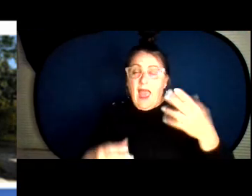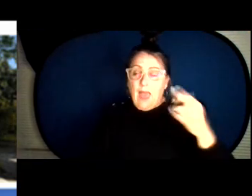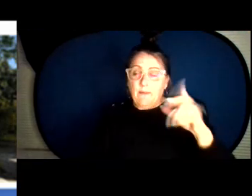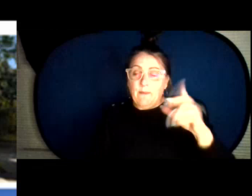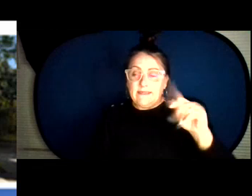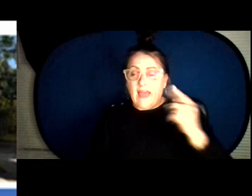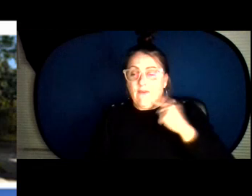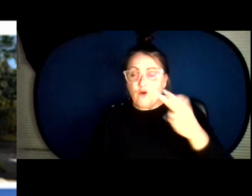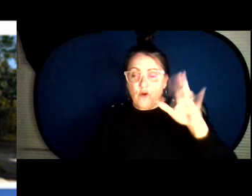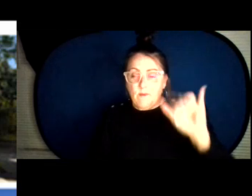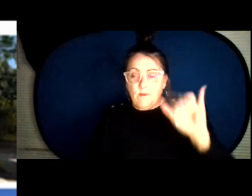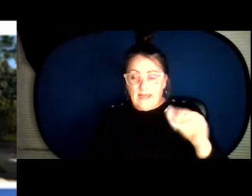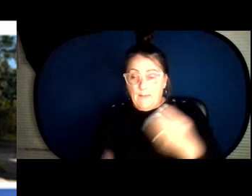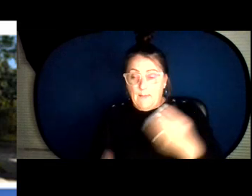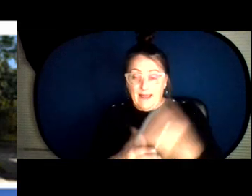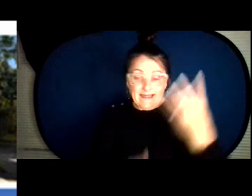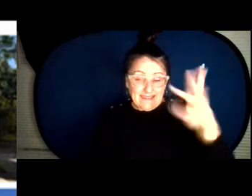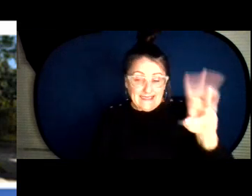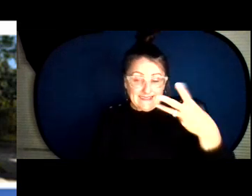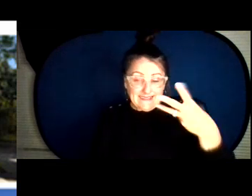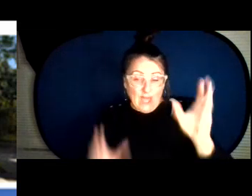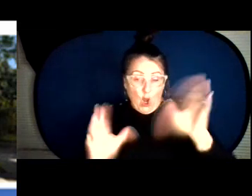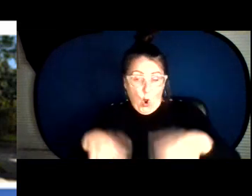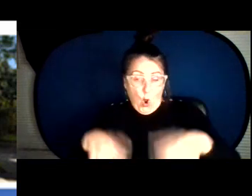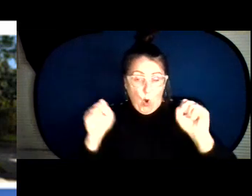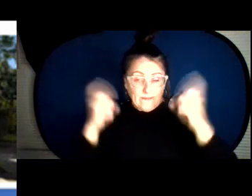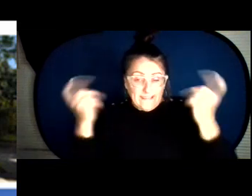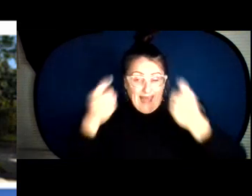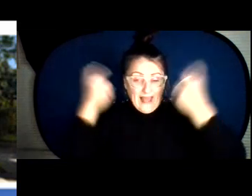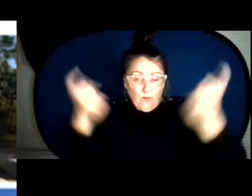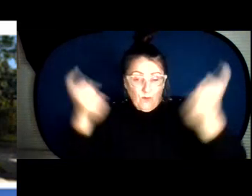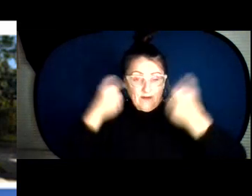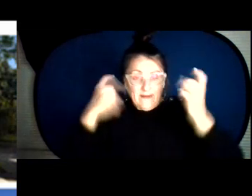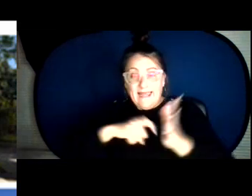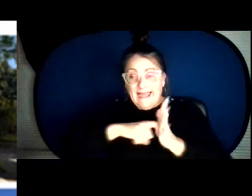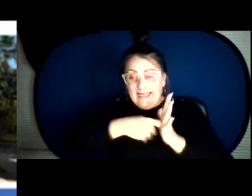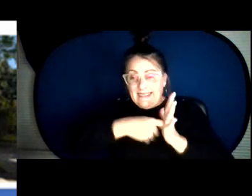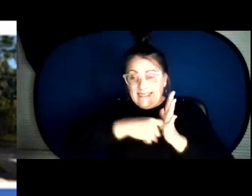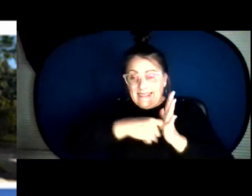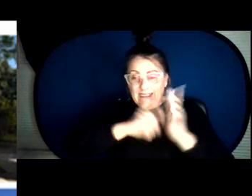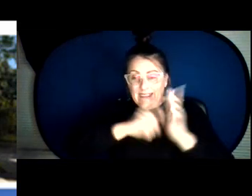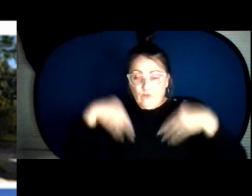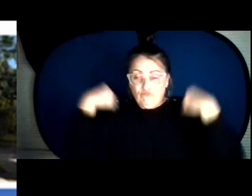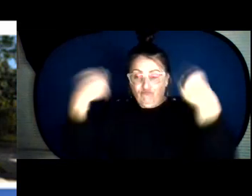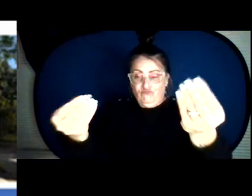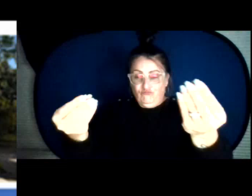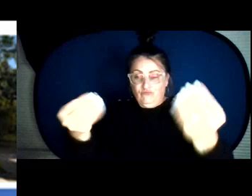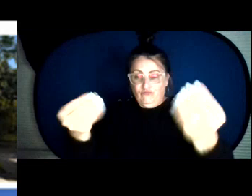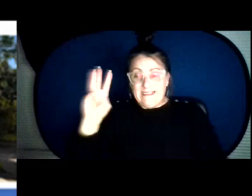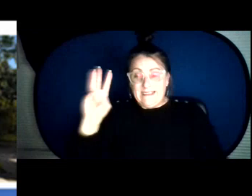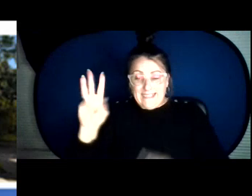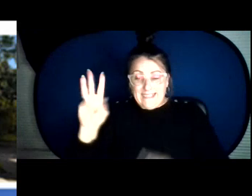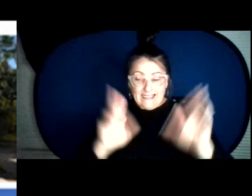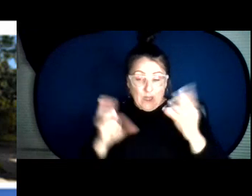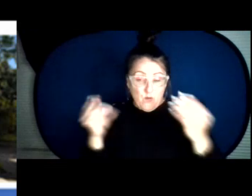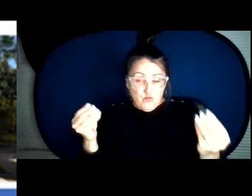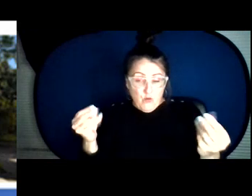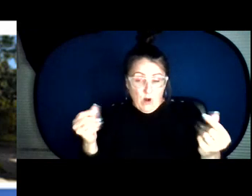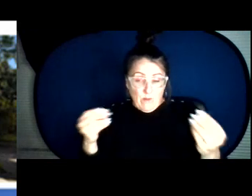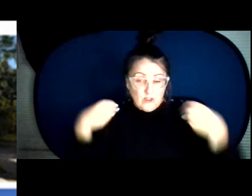in El Sereno and recently hosted a celebration to turn over keys to 6 properties that were rehabilitated and sold to affordable